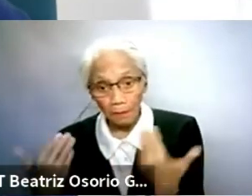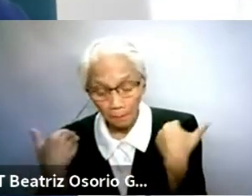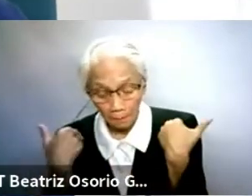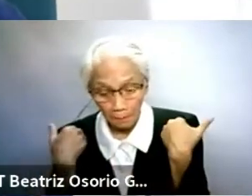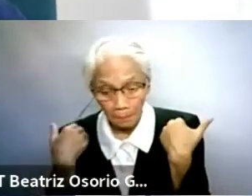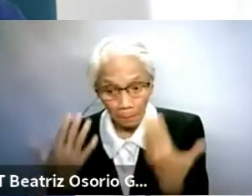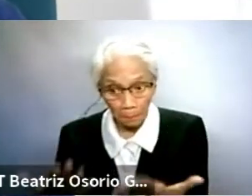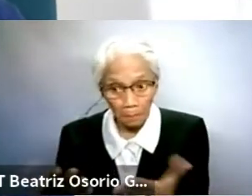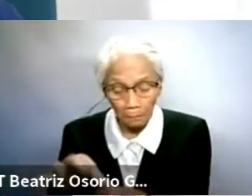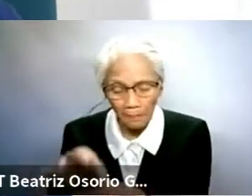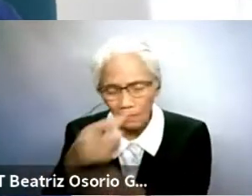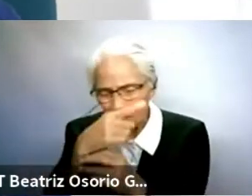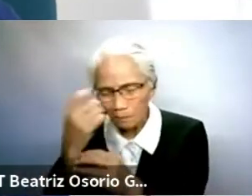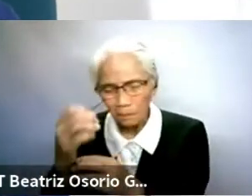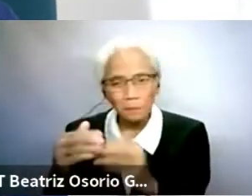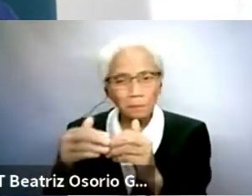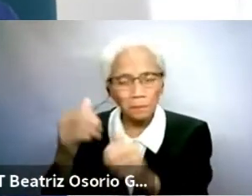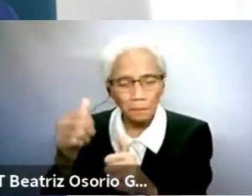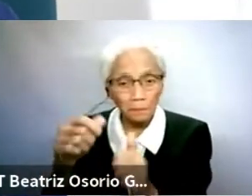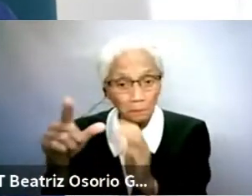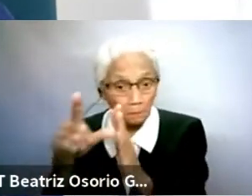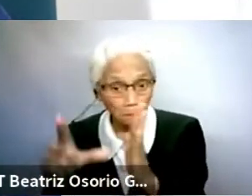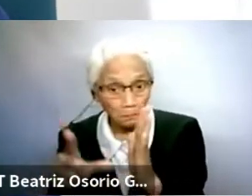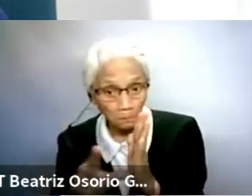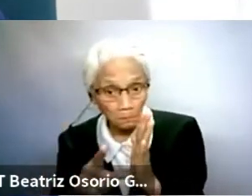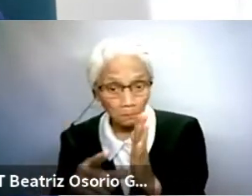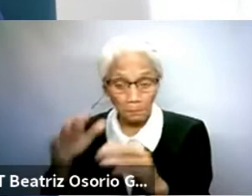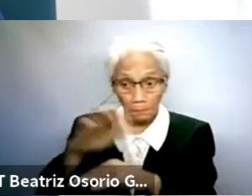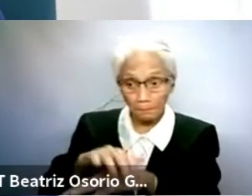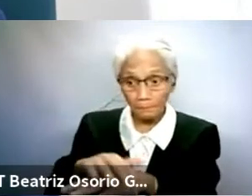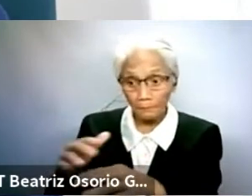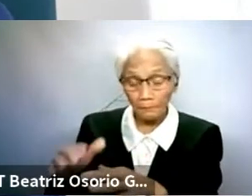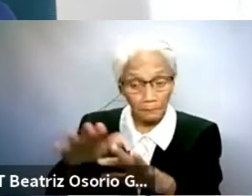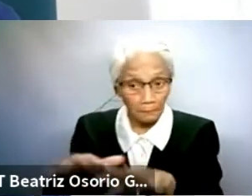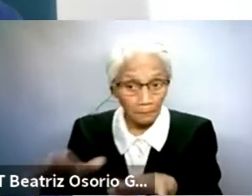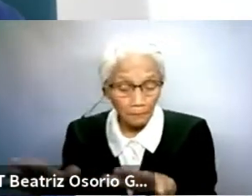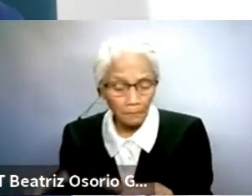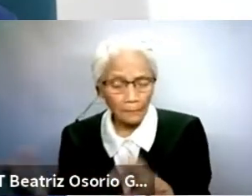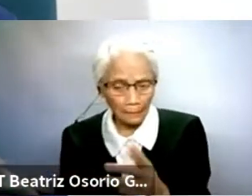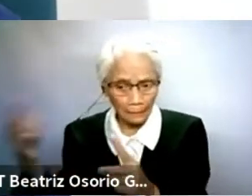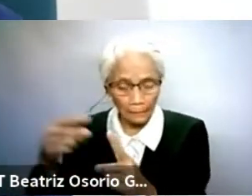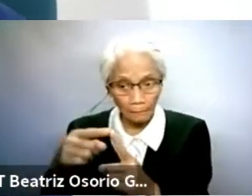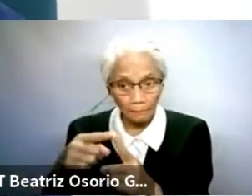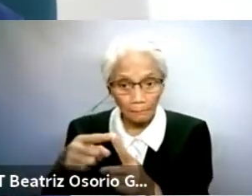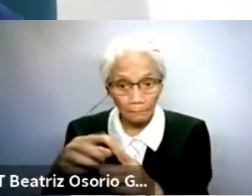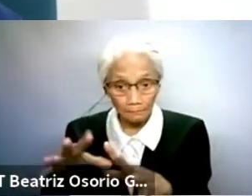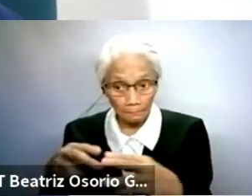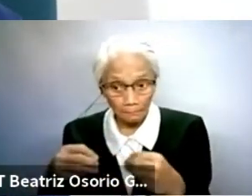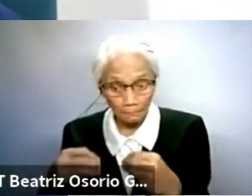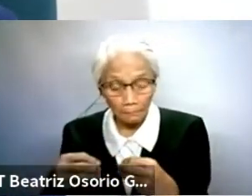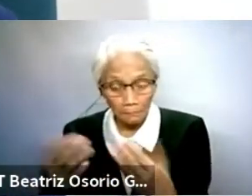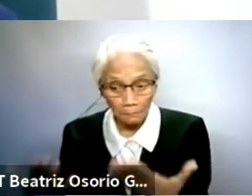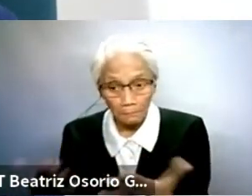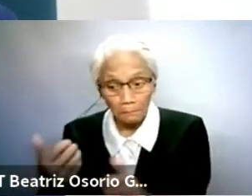effect because most legislation related to children online until this point had a child at the age